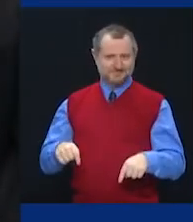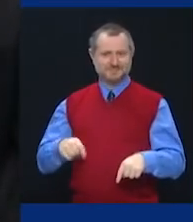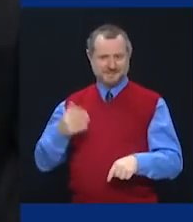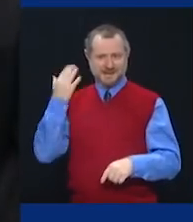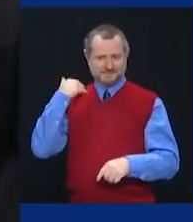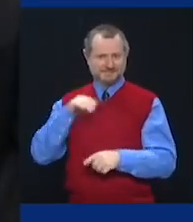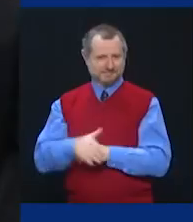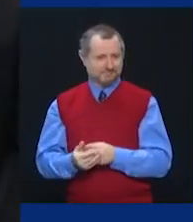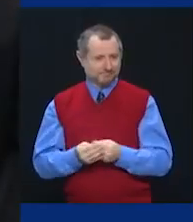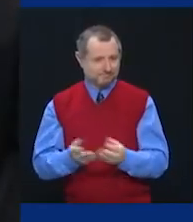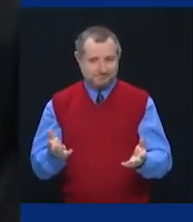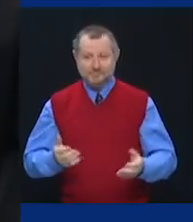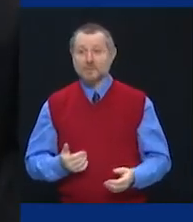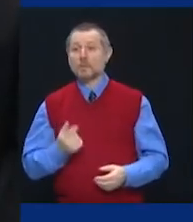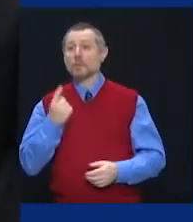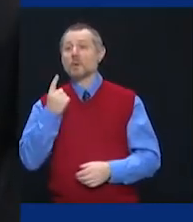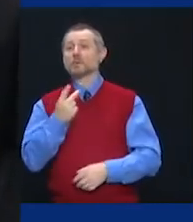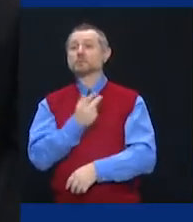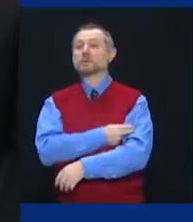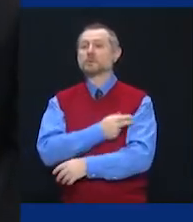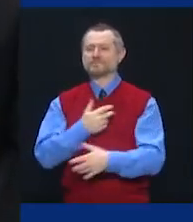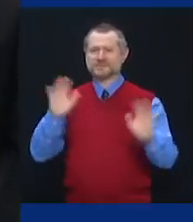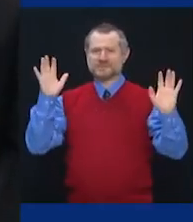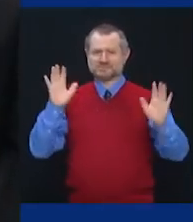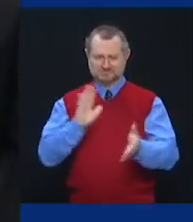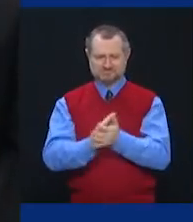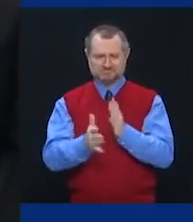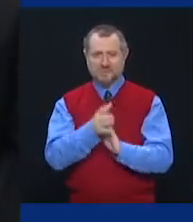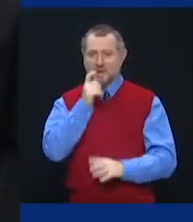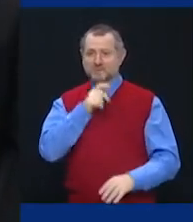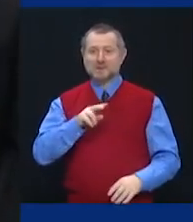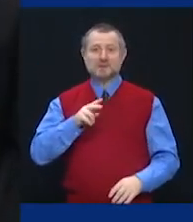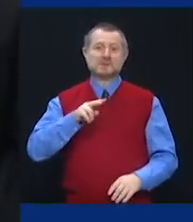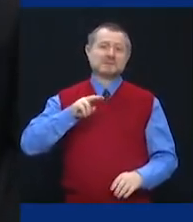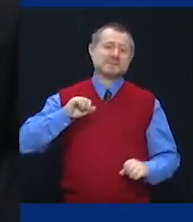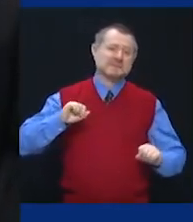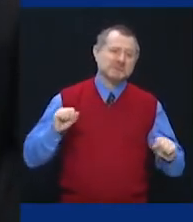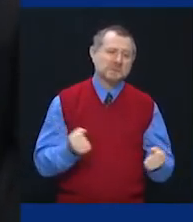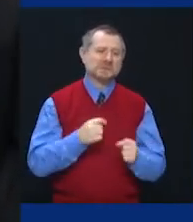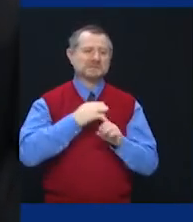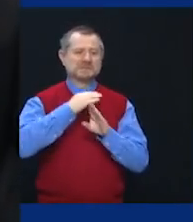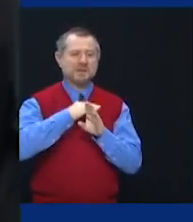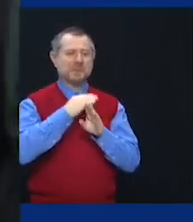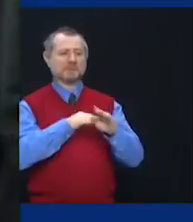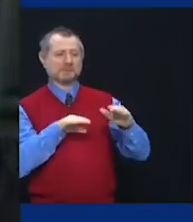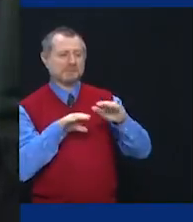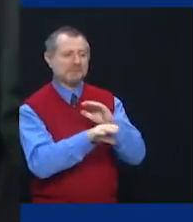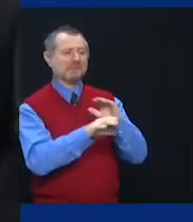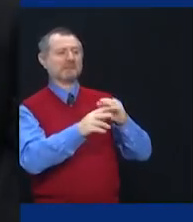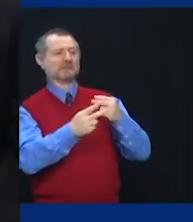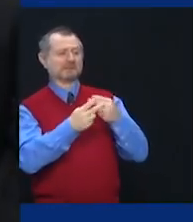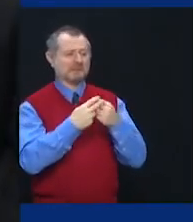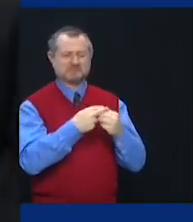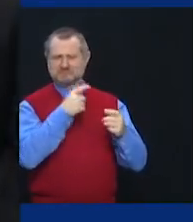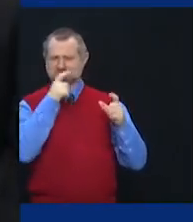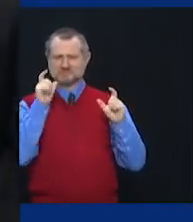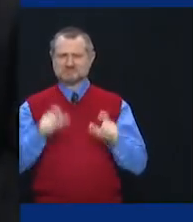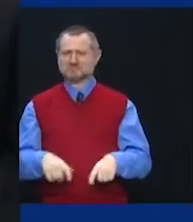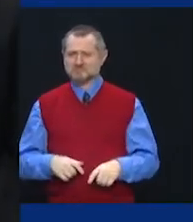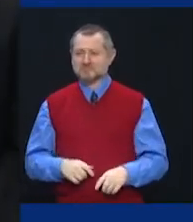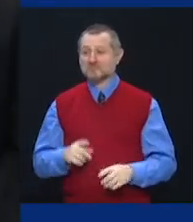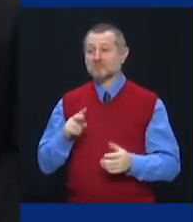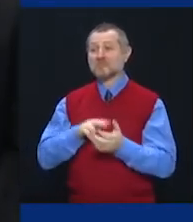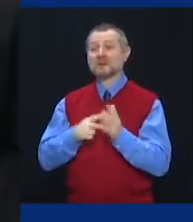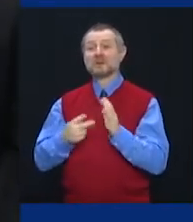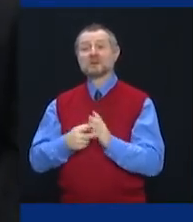It's only one shot. It doesn't require the ultra-cold storage that limits where it can be distributed. These factors will allow us to get as